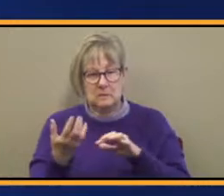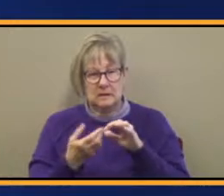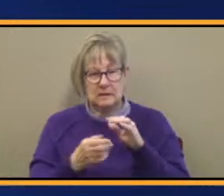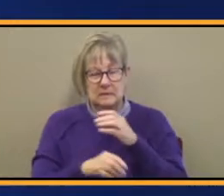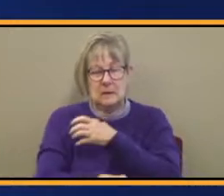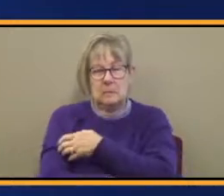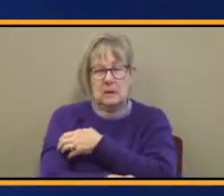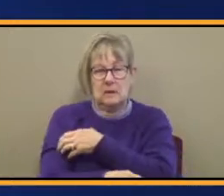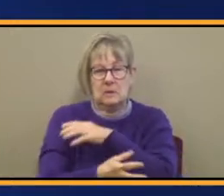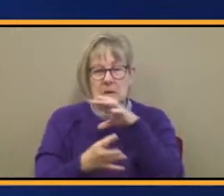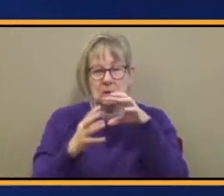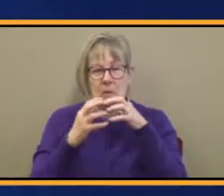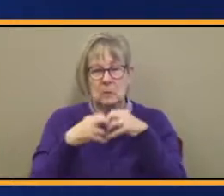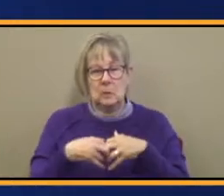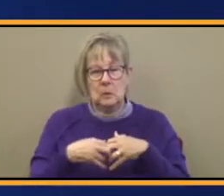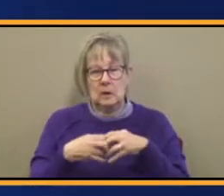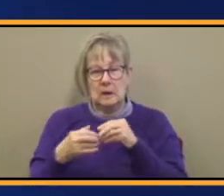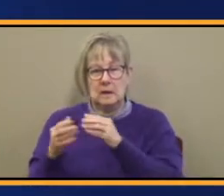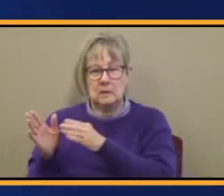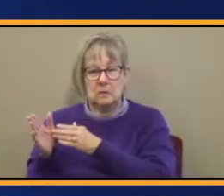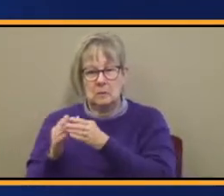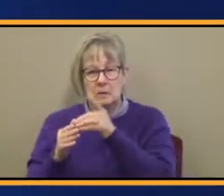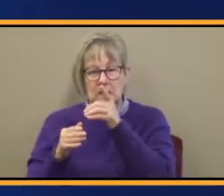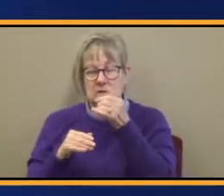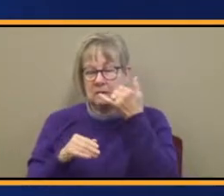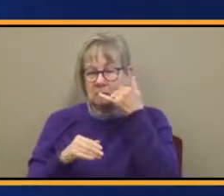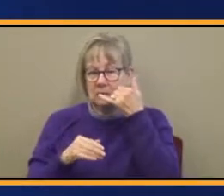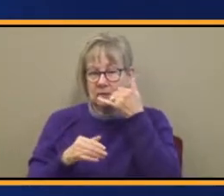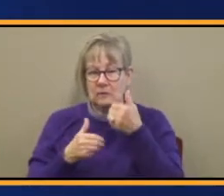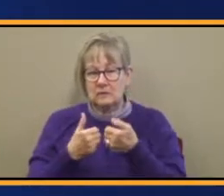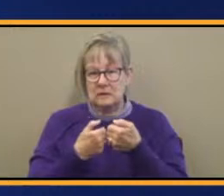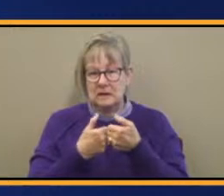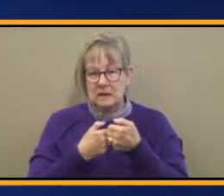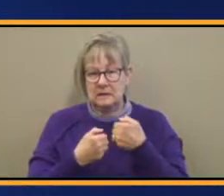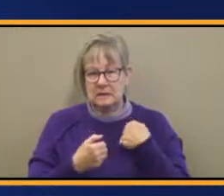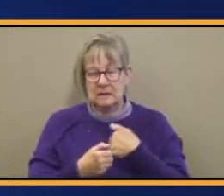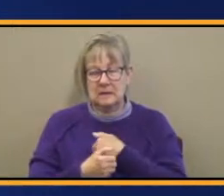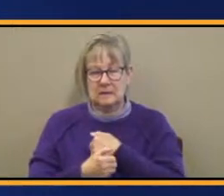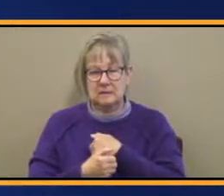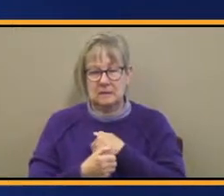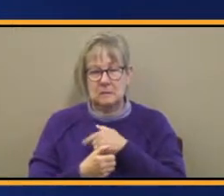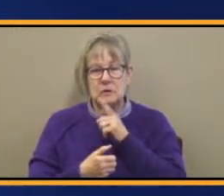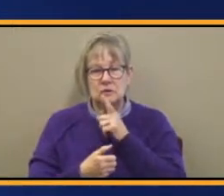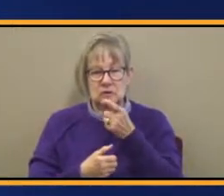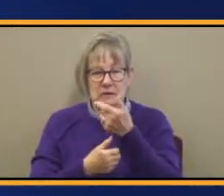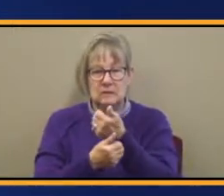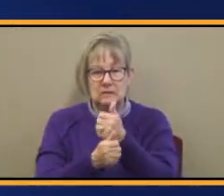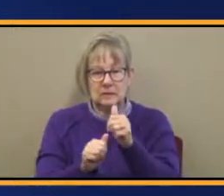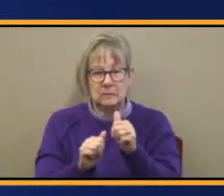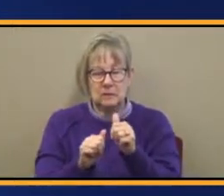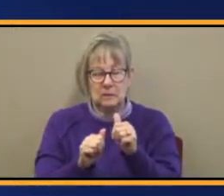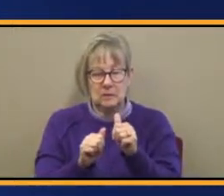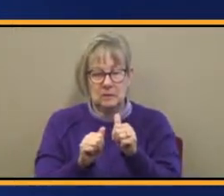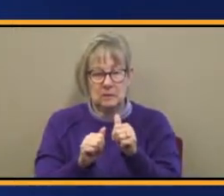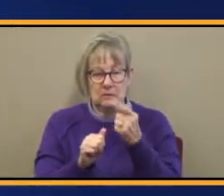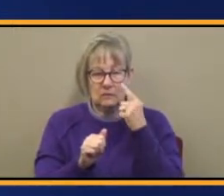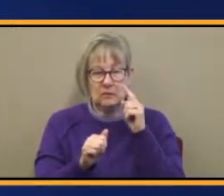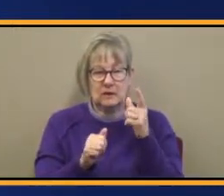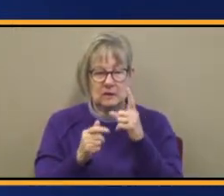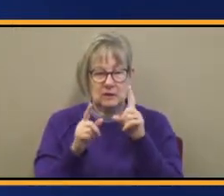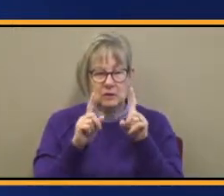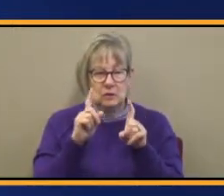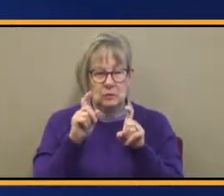and the winds, he was on his phone texting us and making sure that he was available for any questions, concerns,